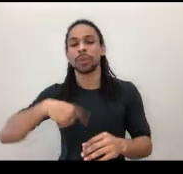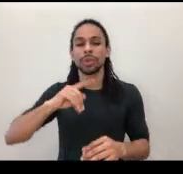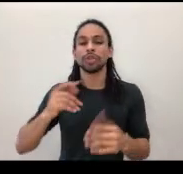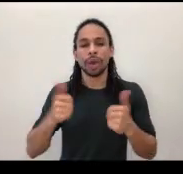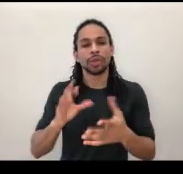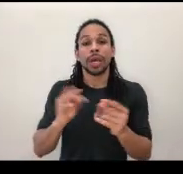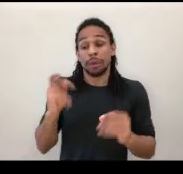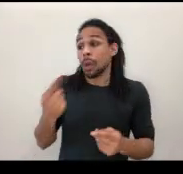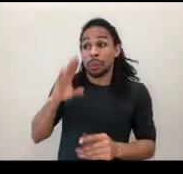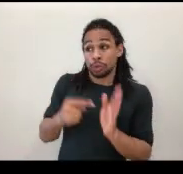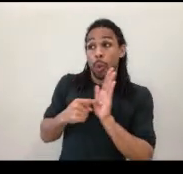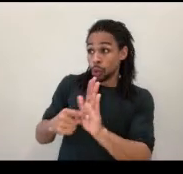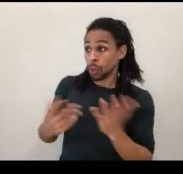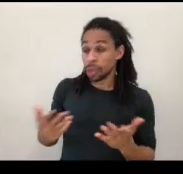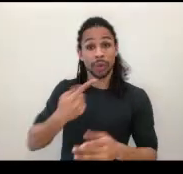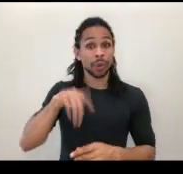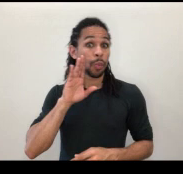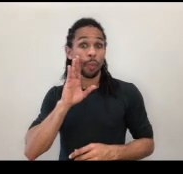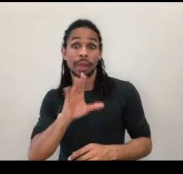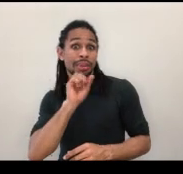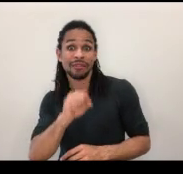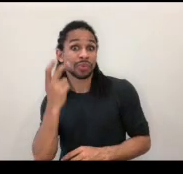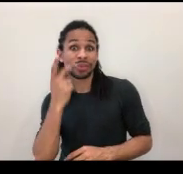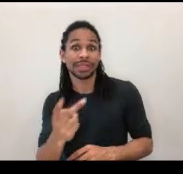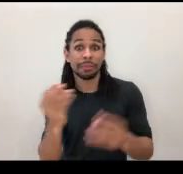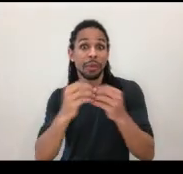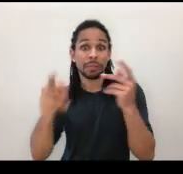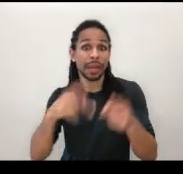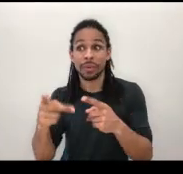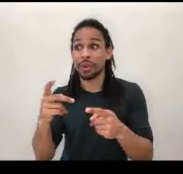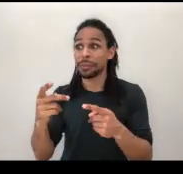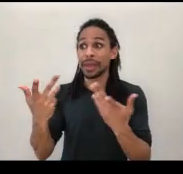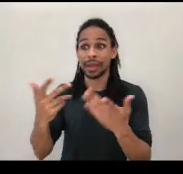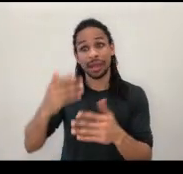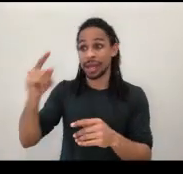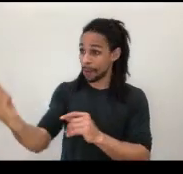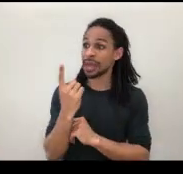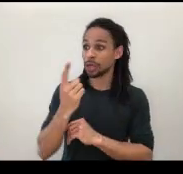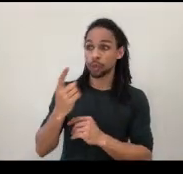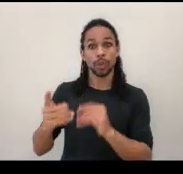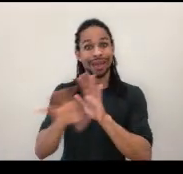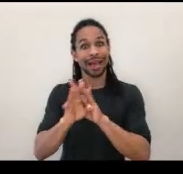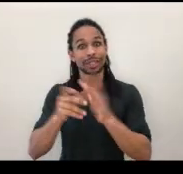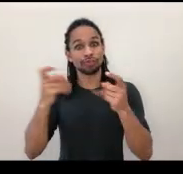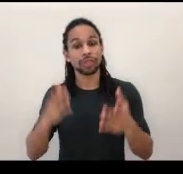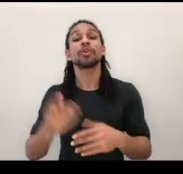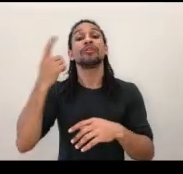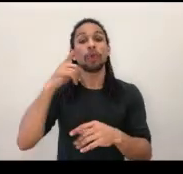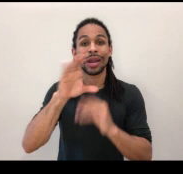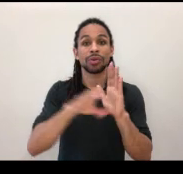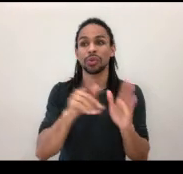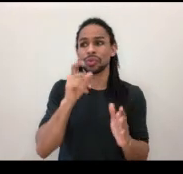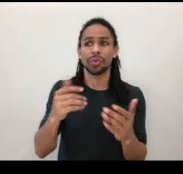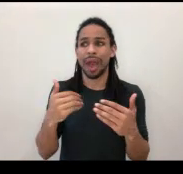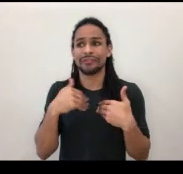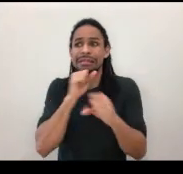say, okay, we'll show you. We would love to see more people getting in front of casting directors for characters that don't